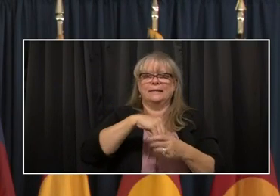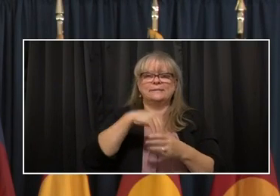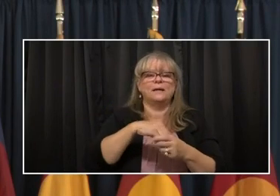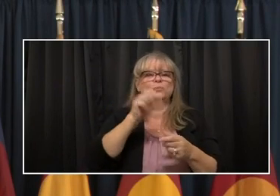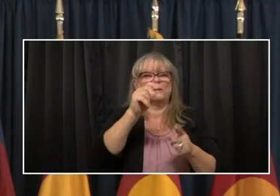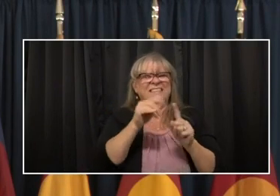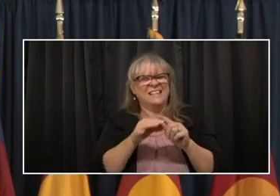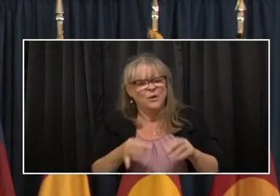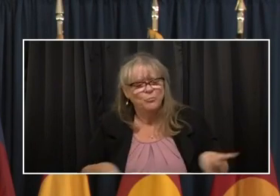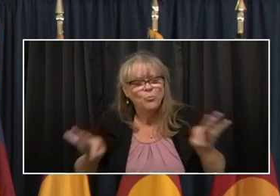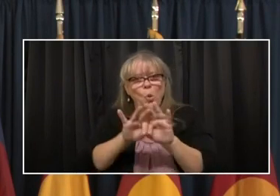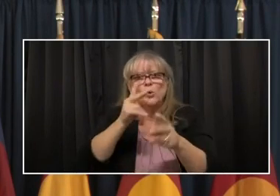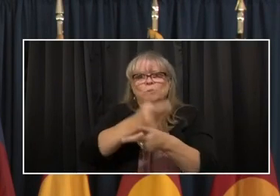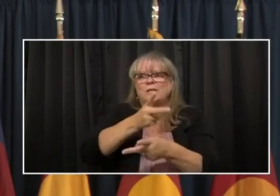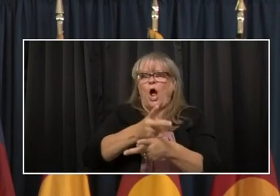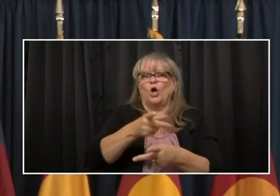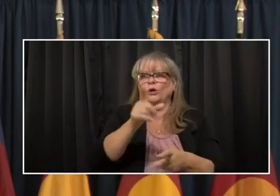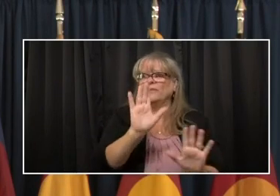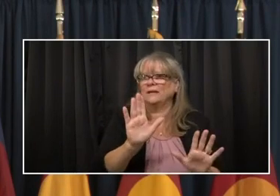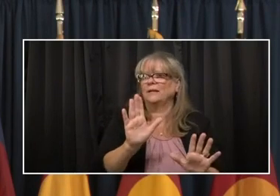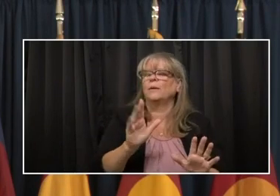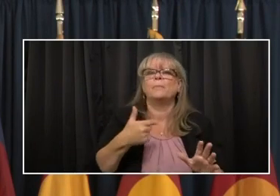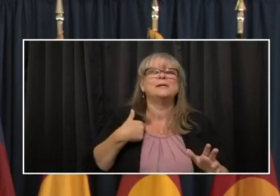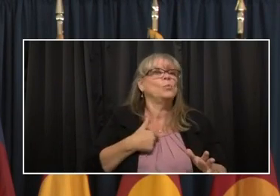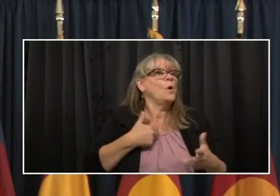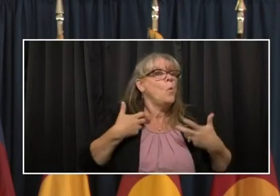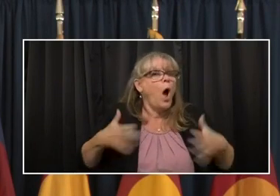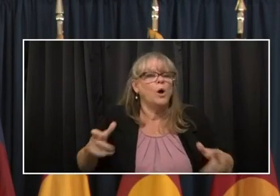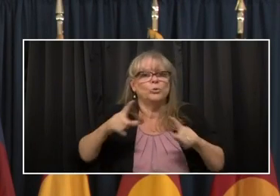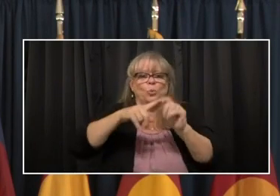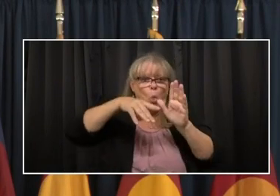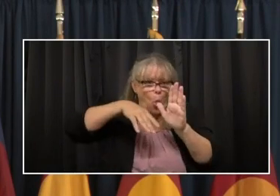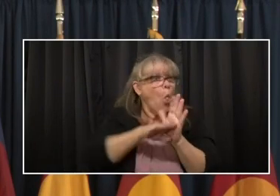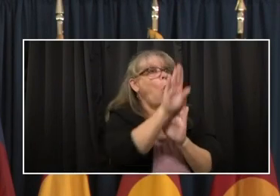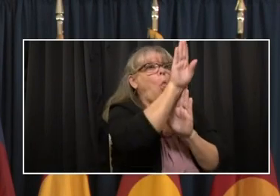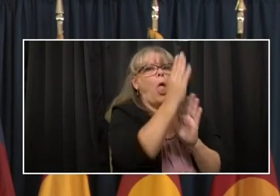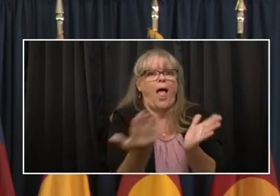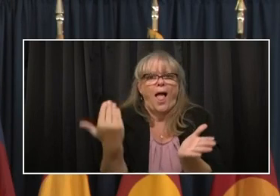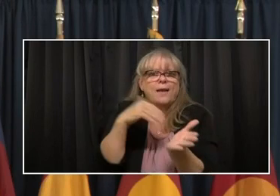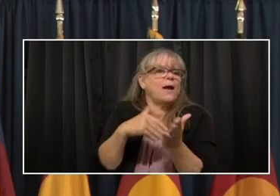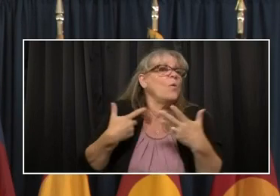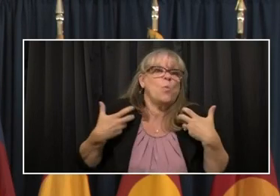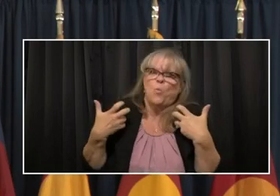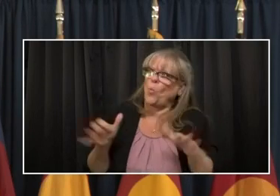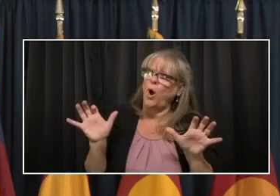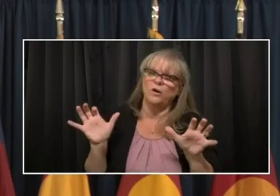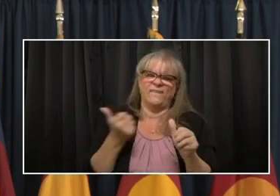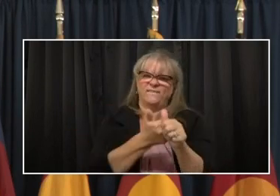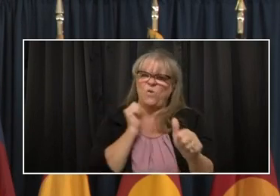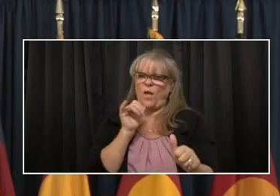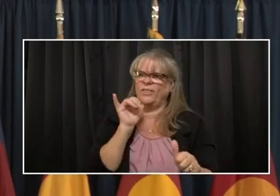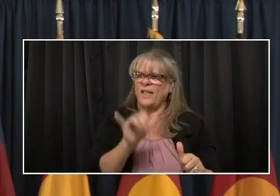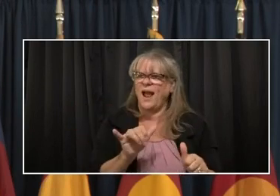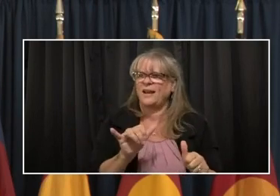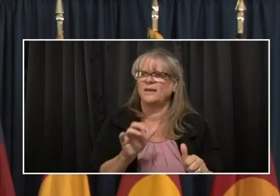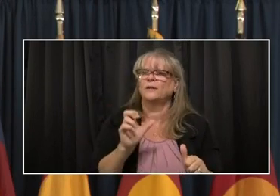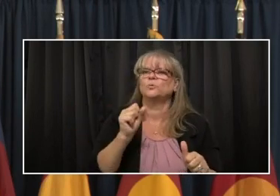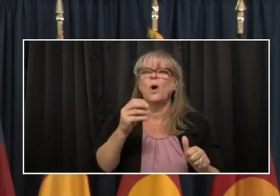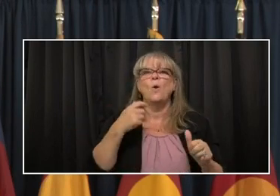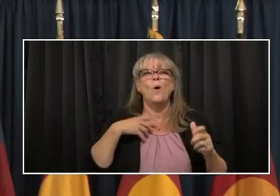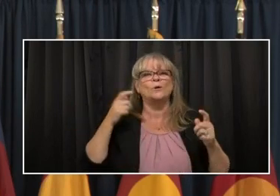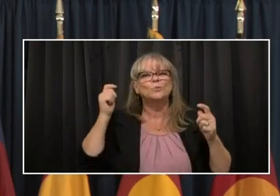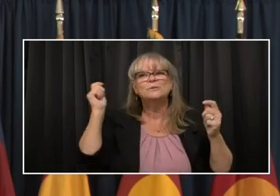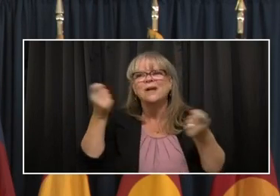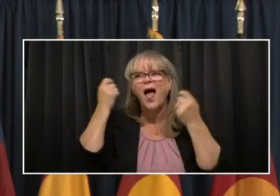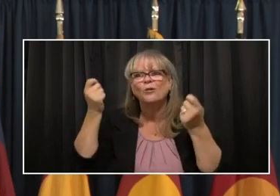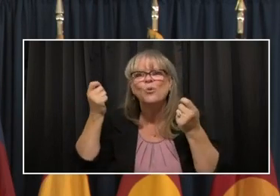Day is not a setback for Colorado. We want to celebrate, working men and women and the labor